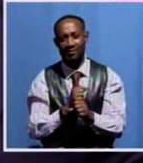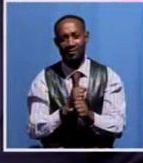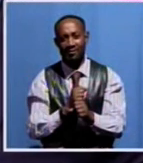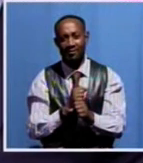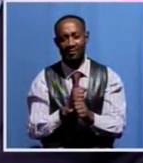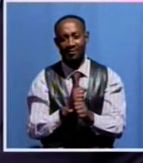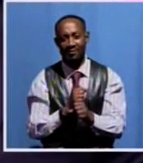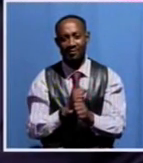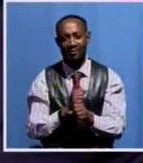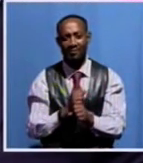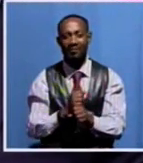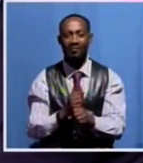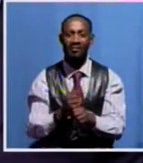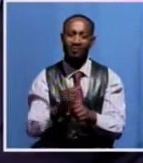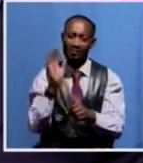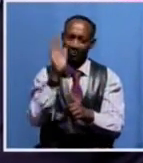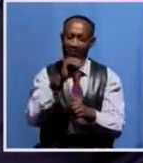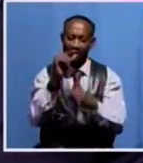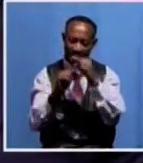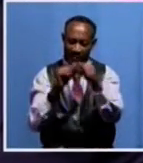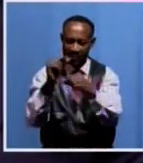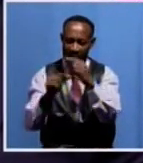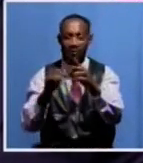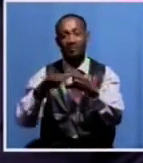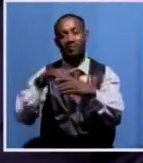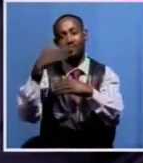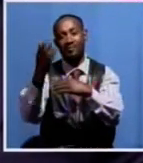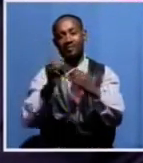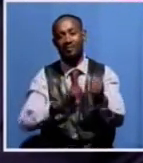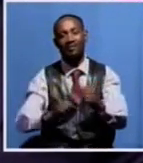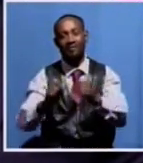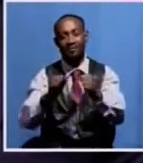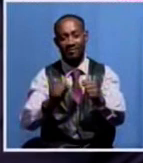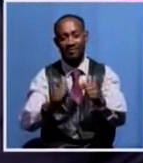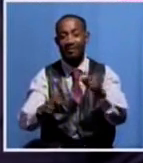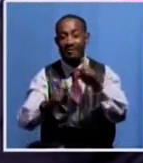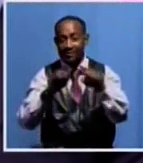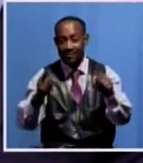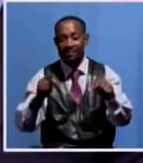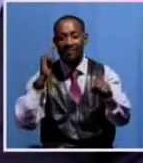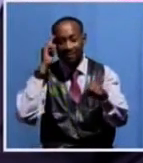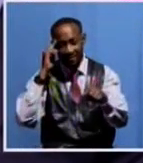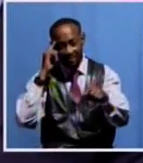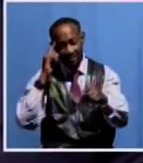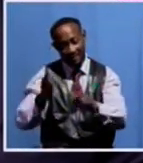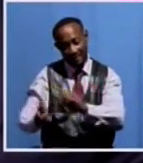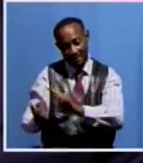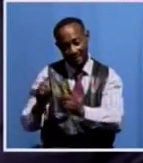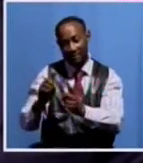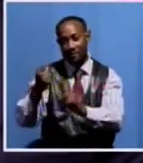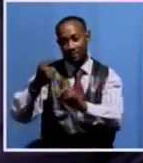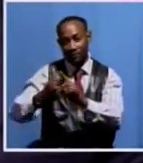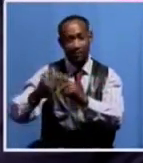inputs outside the system. But we think that the hitches that we picked from the previous year can be